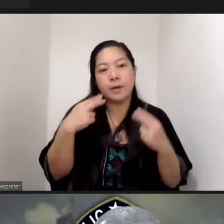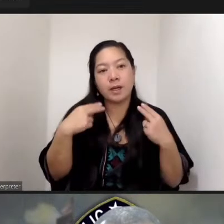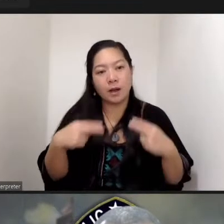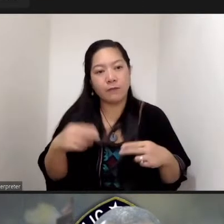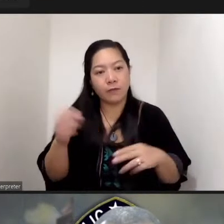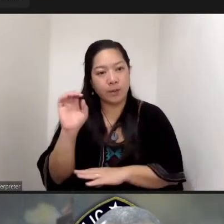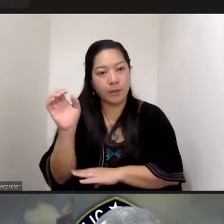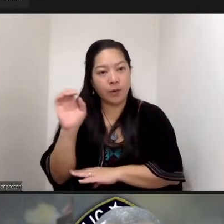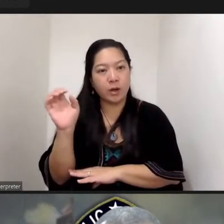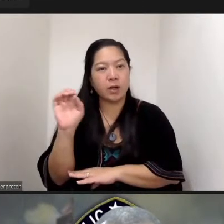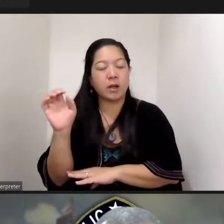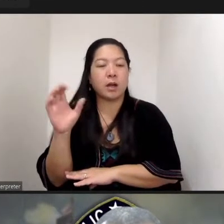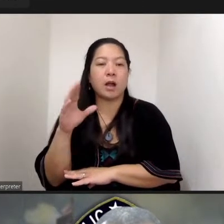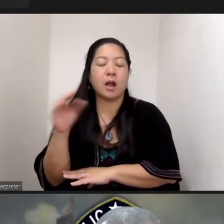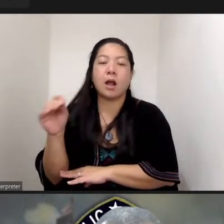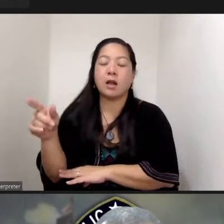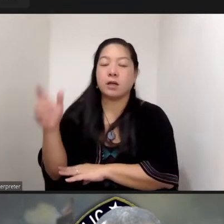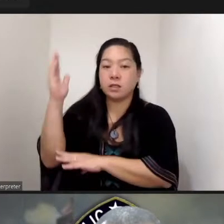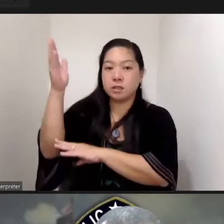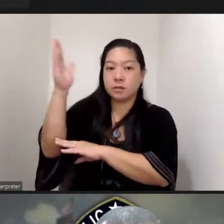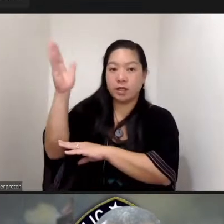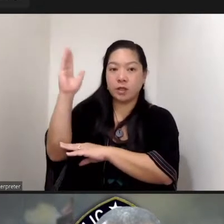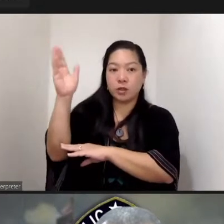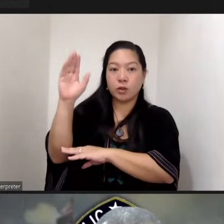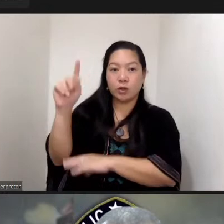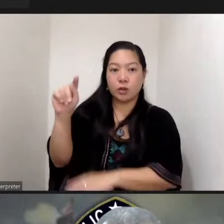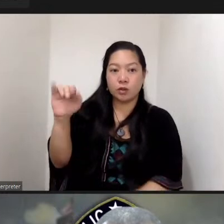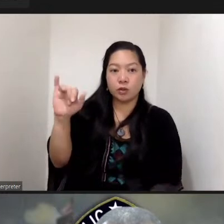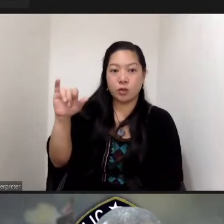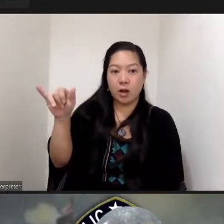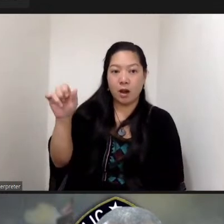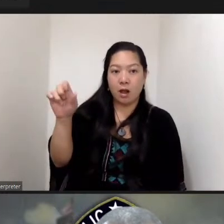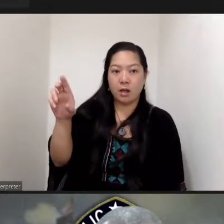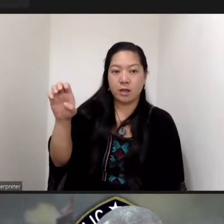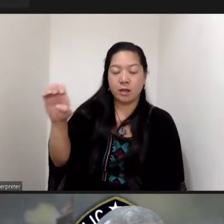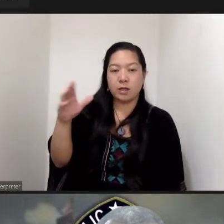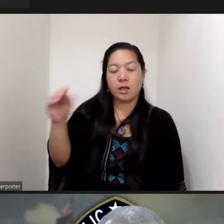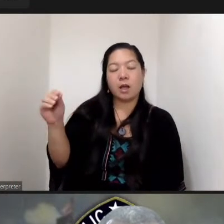Terlahi, in her response to you and co-signing the